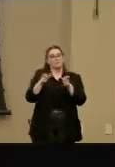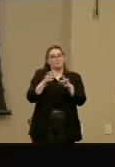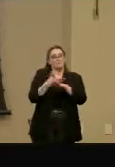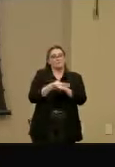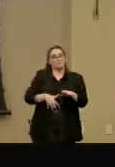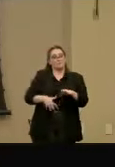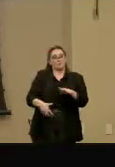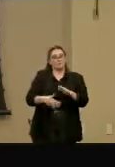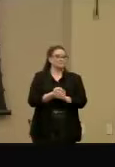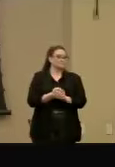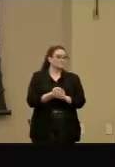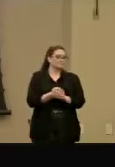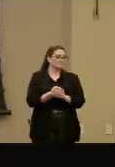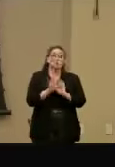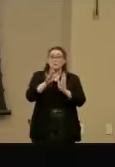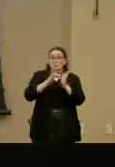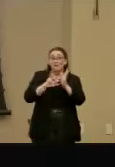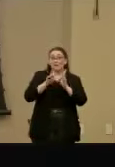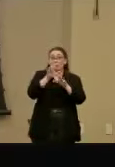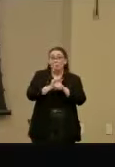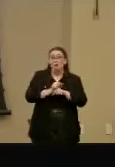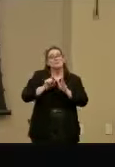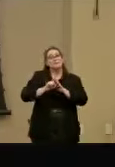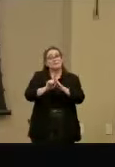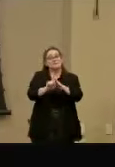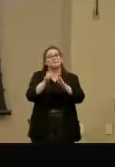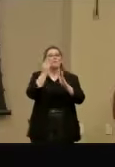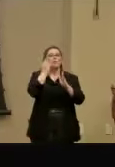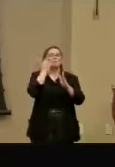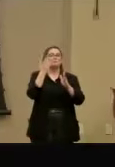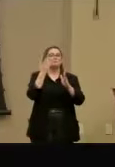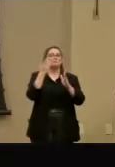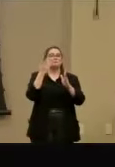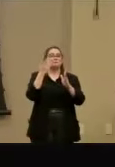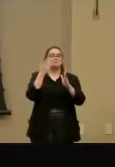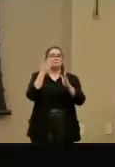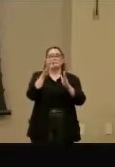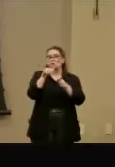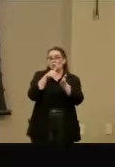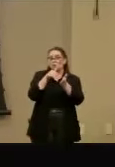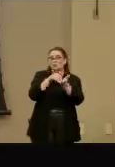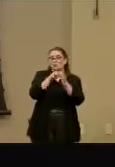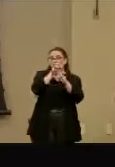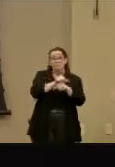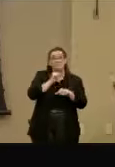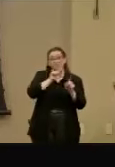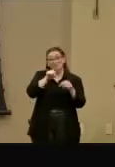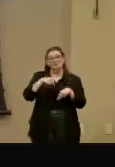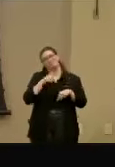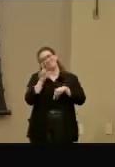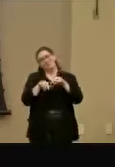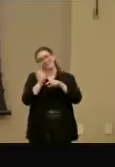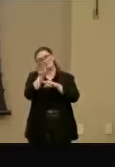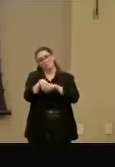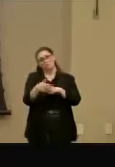controlled. Please show up to all your medical appointments. So if you haven't been going to your doctor's appointments, I can't force anyone to